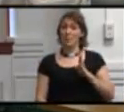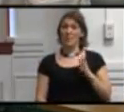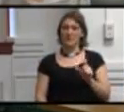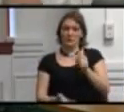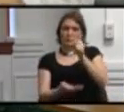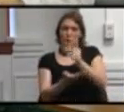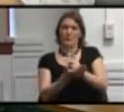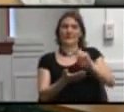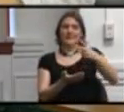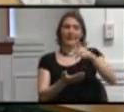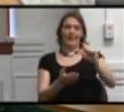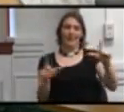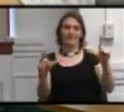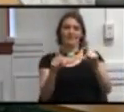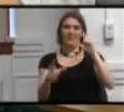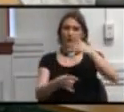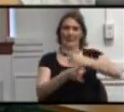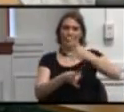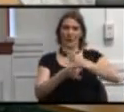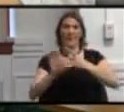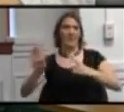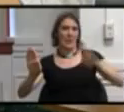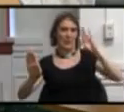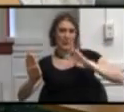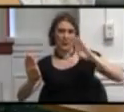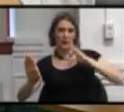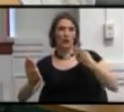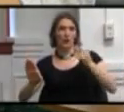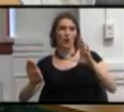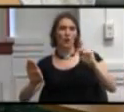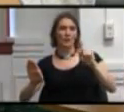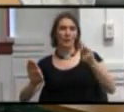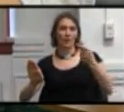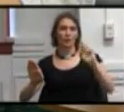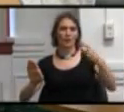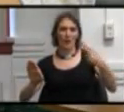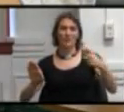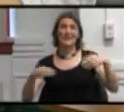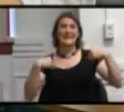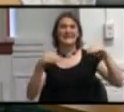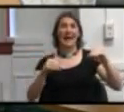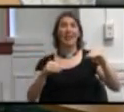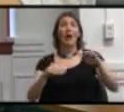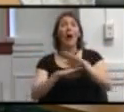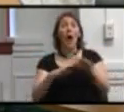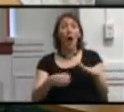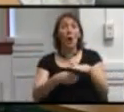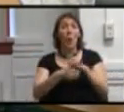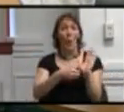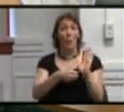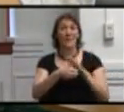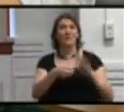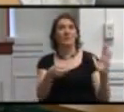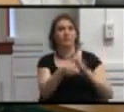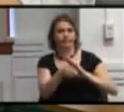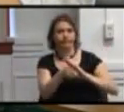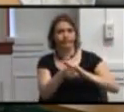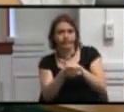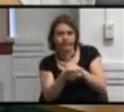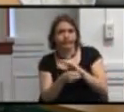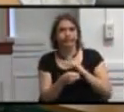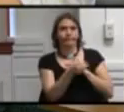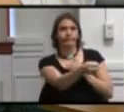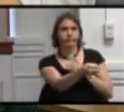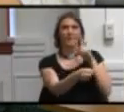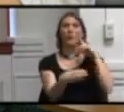approve a second-class liquor license for the Hermit Thrush Brewery. This would allow them to sell unopened containers of beer in a sort